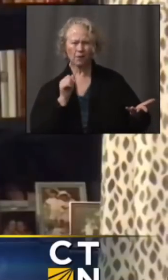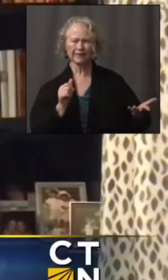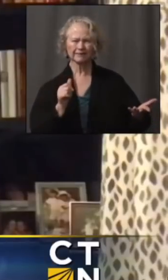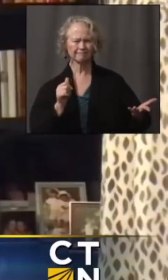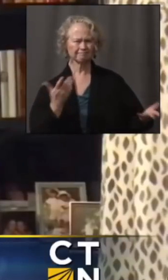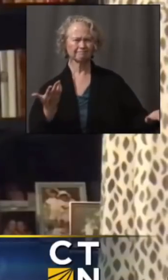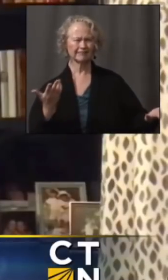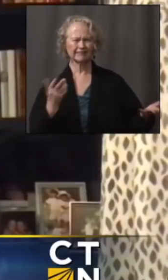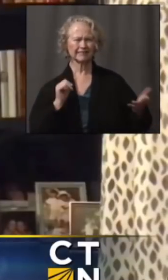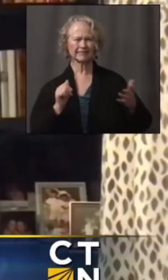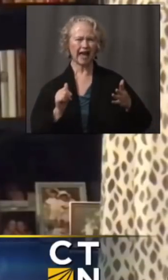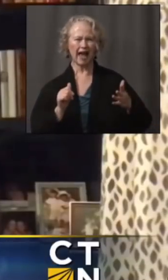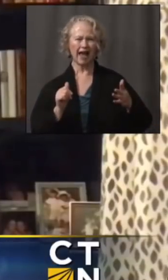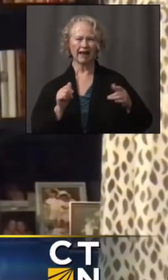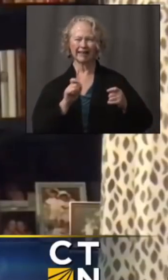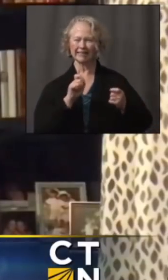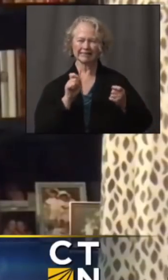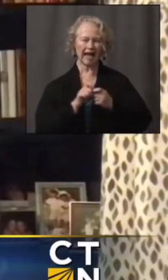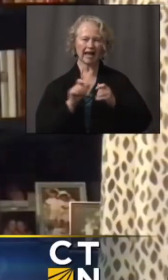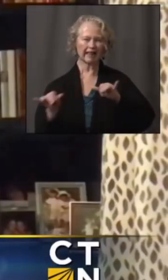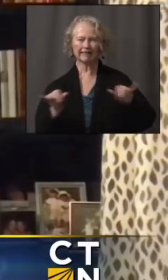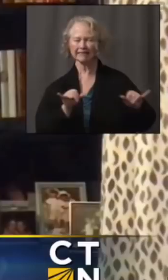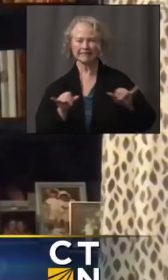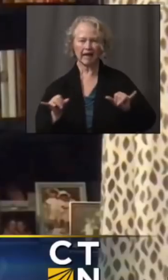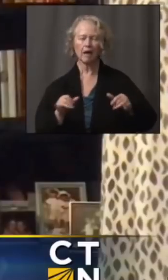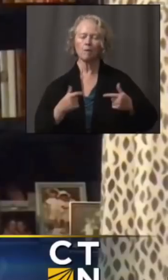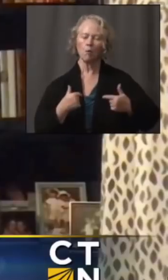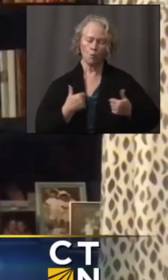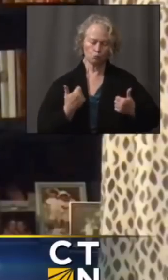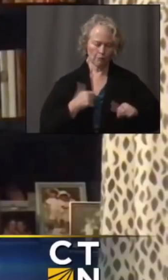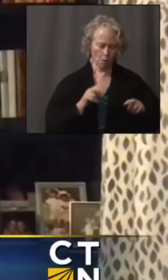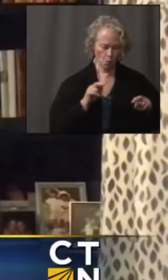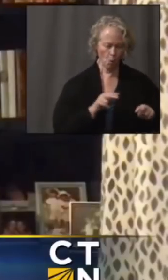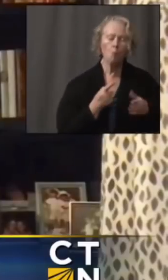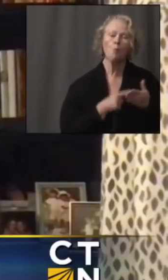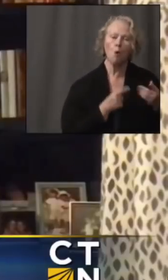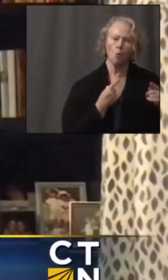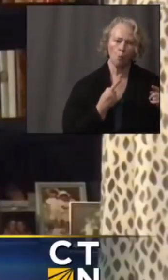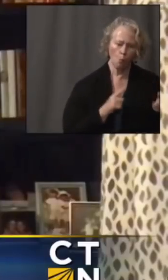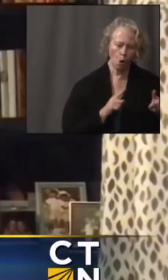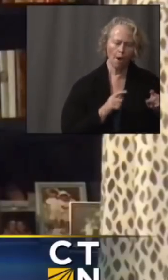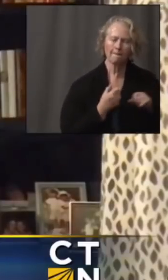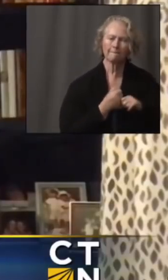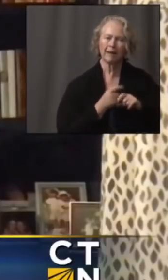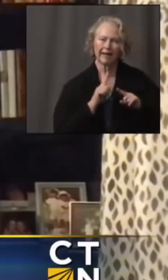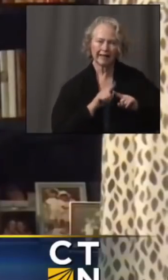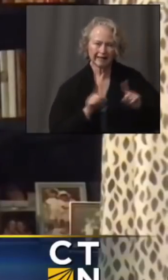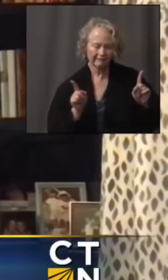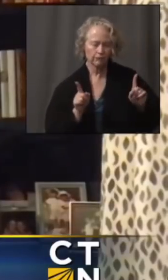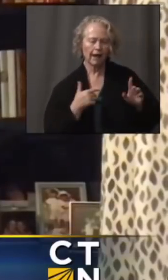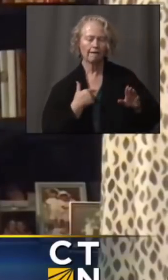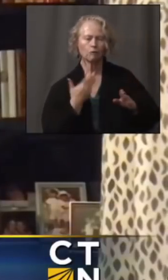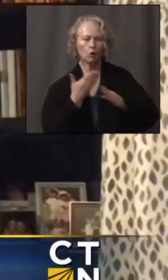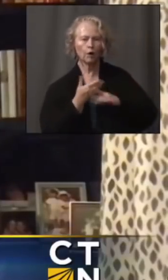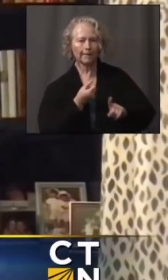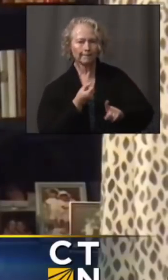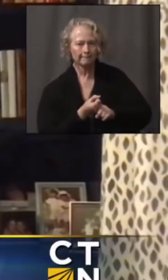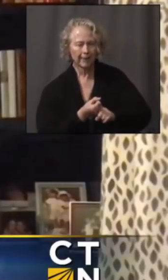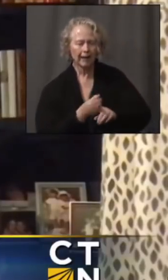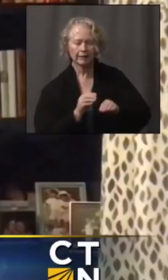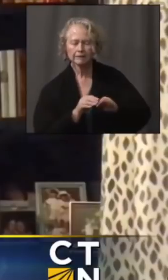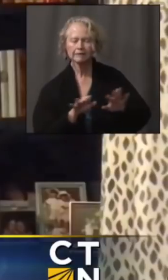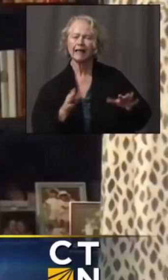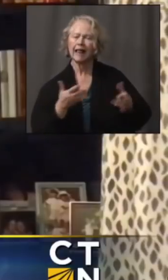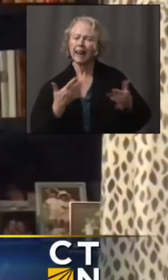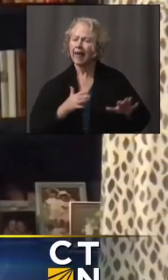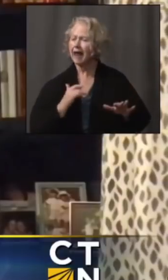between some of these issues. We're trying to do things that work, make a difference in bending the curve, do what we can to allow our